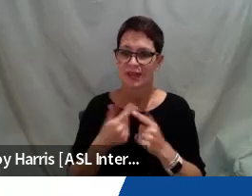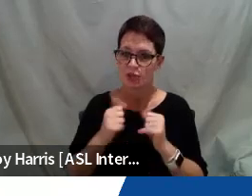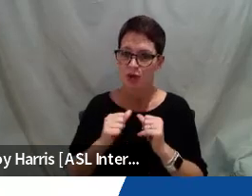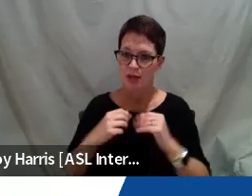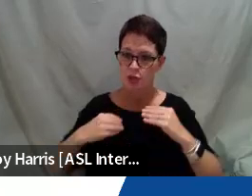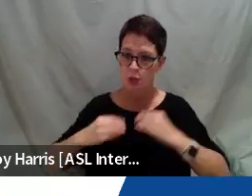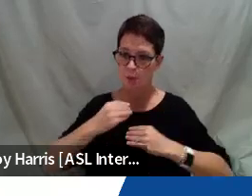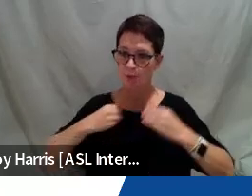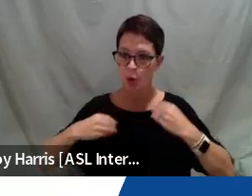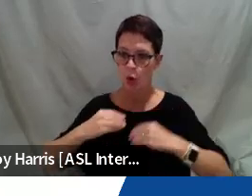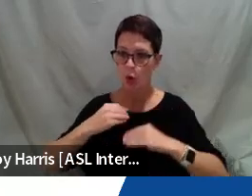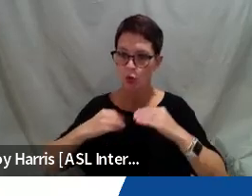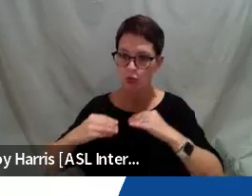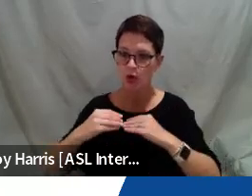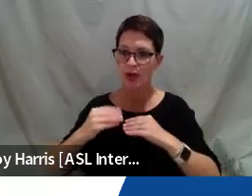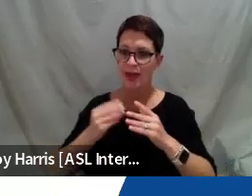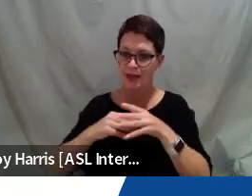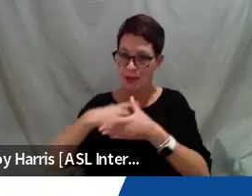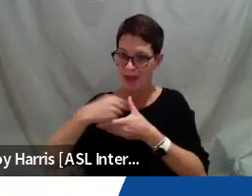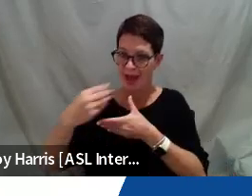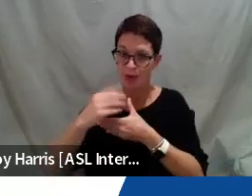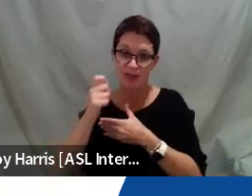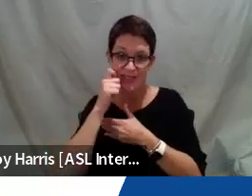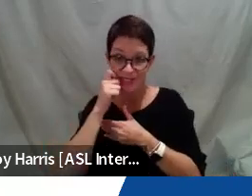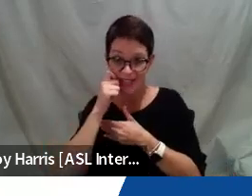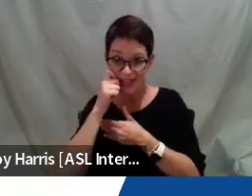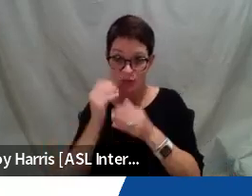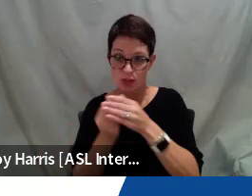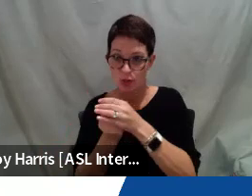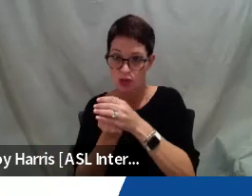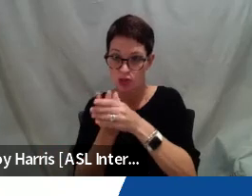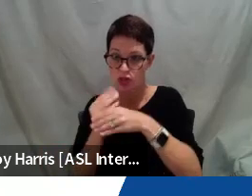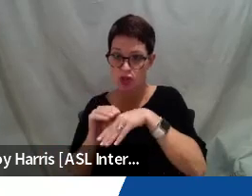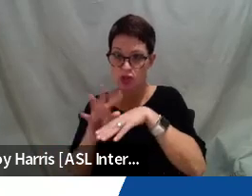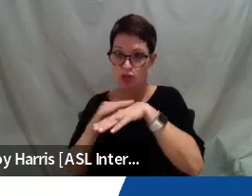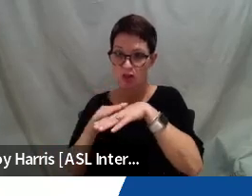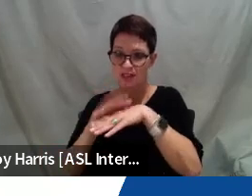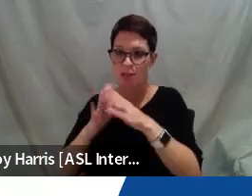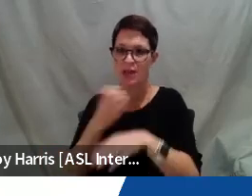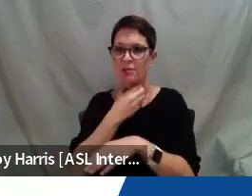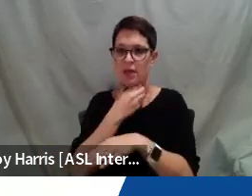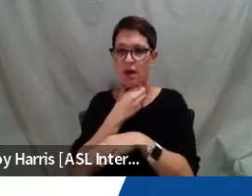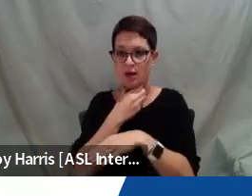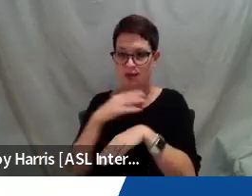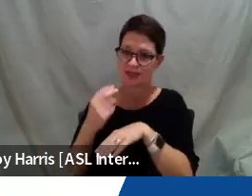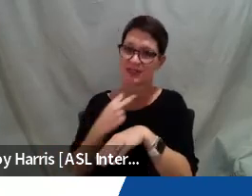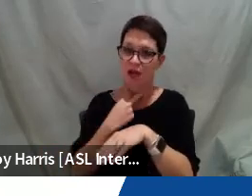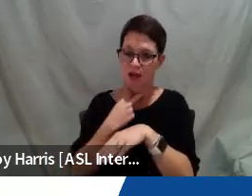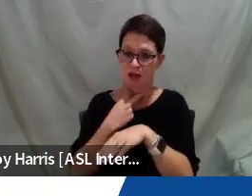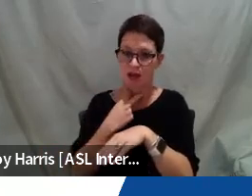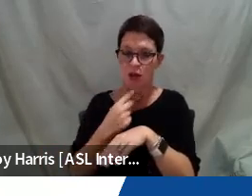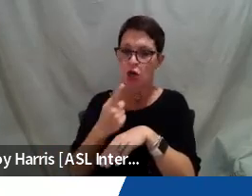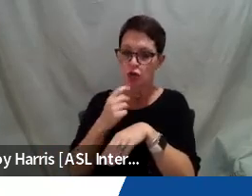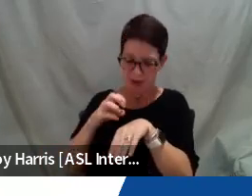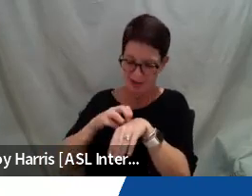through the narrow ducts into the surface, it becomes clogged, thus creating these